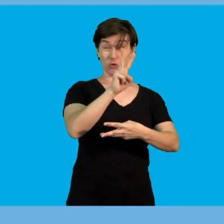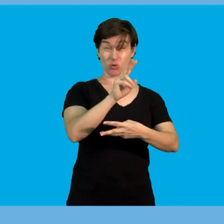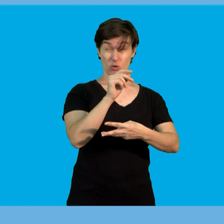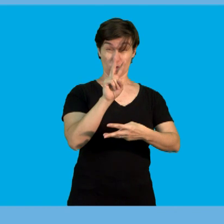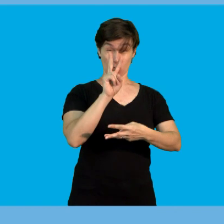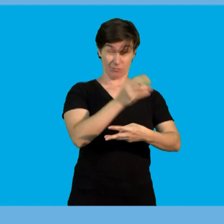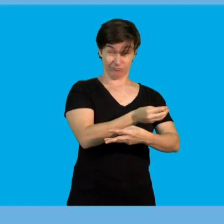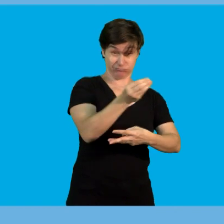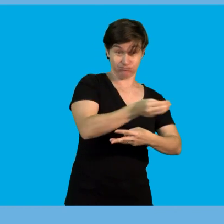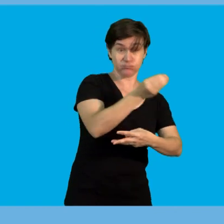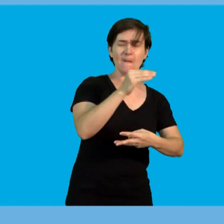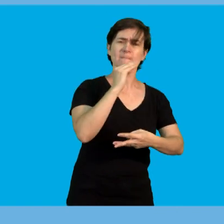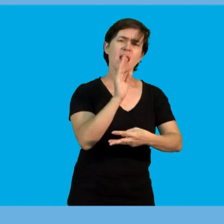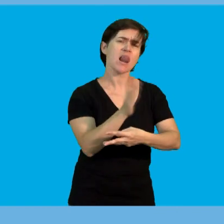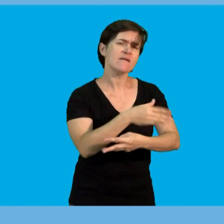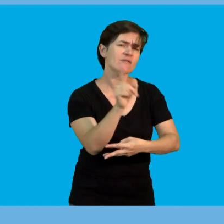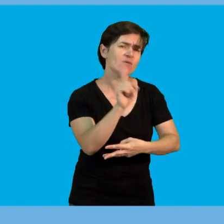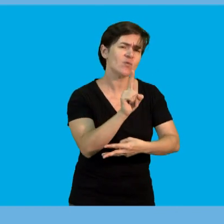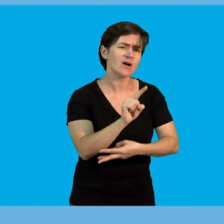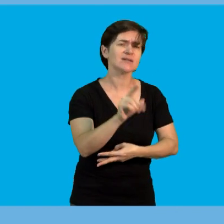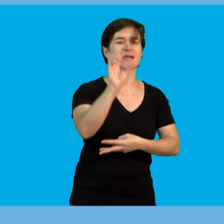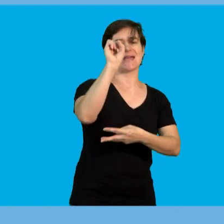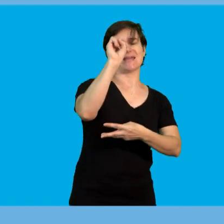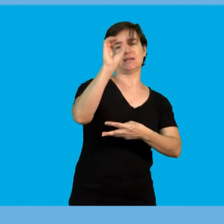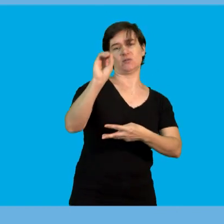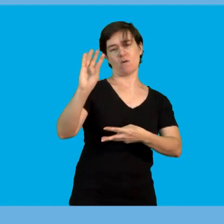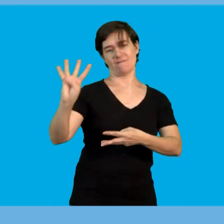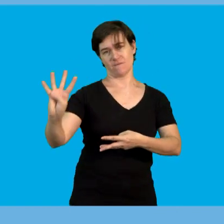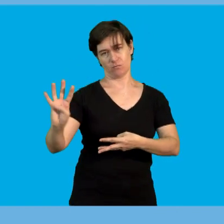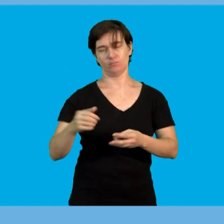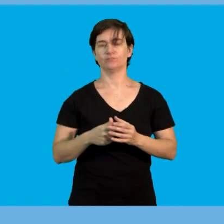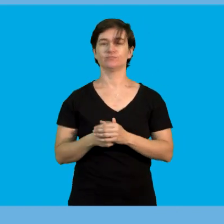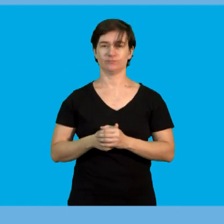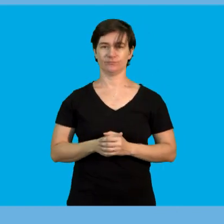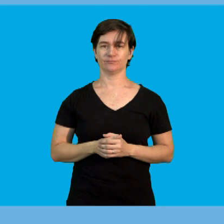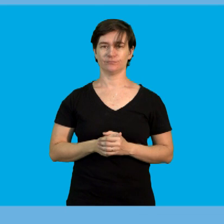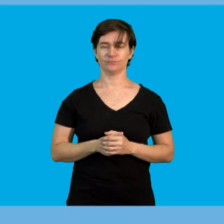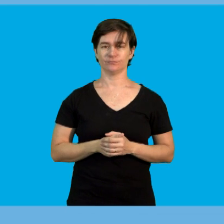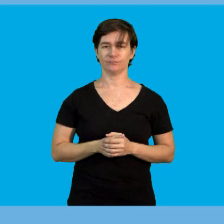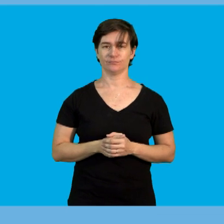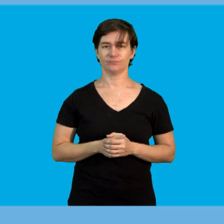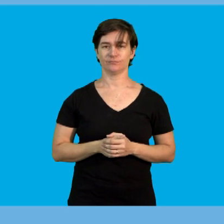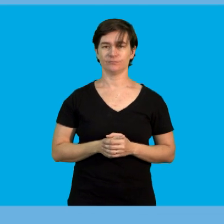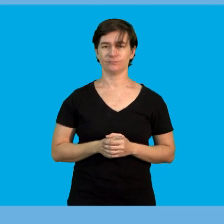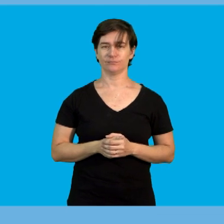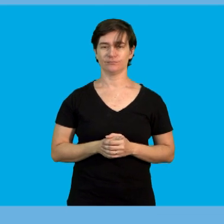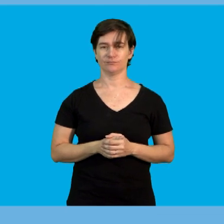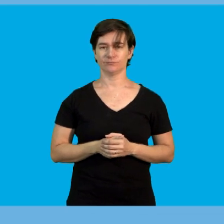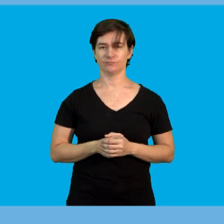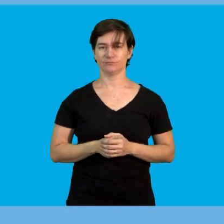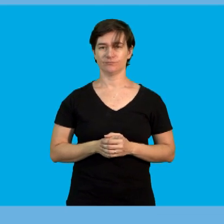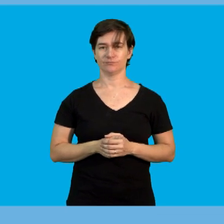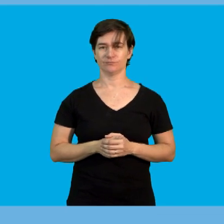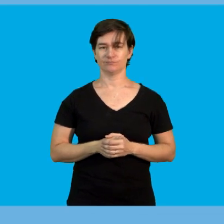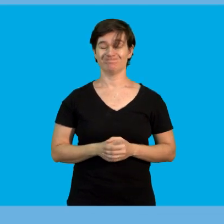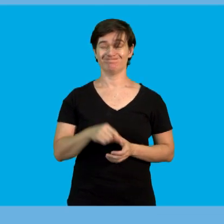with a metal oxide. Then the remainder becomes the non-metal part of the salt. So it's also